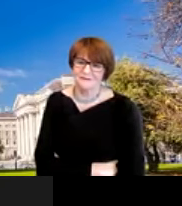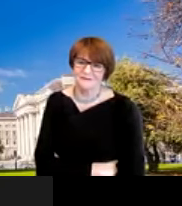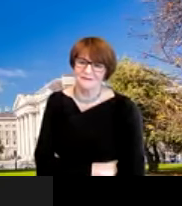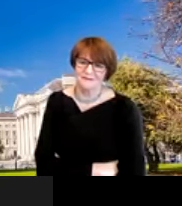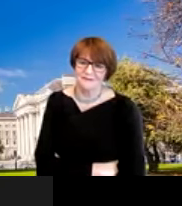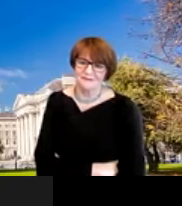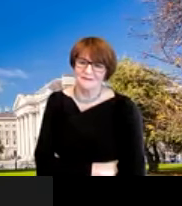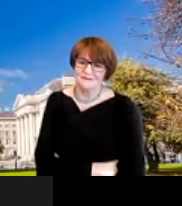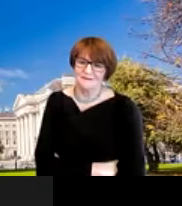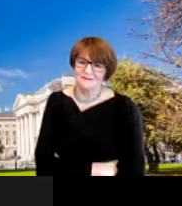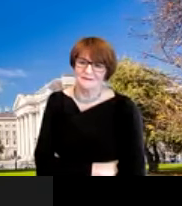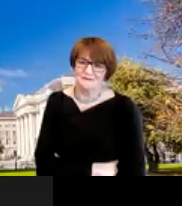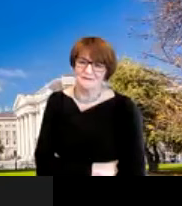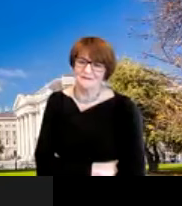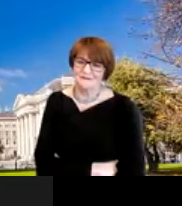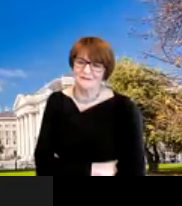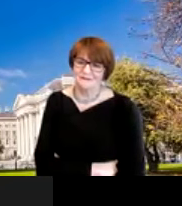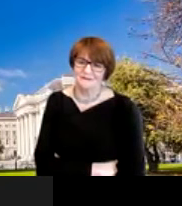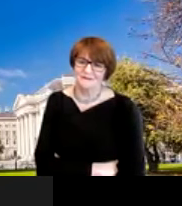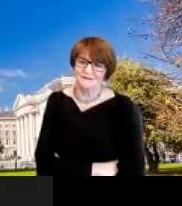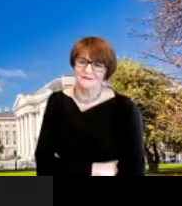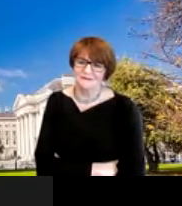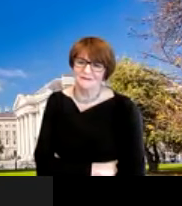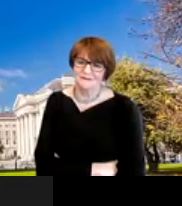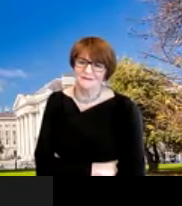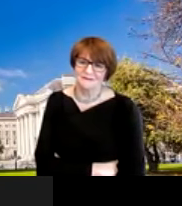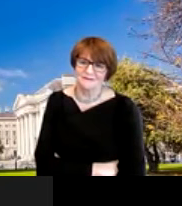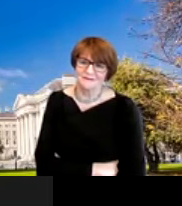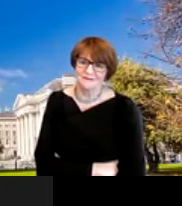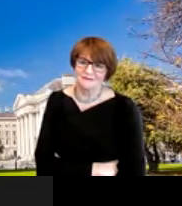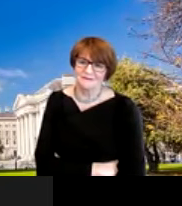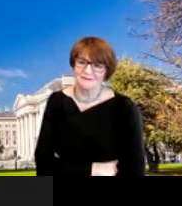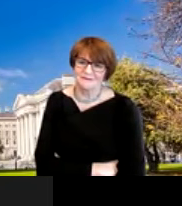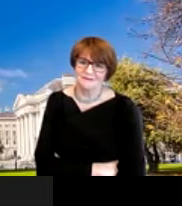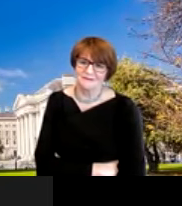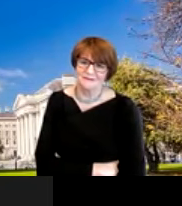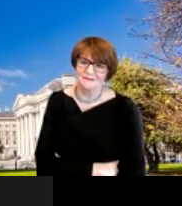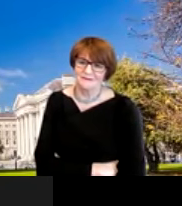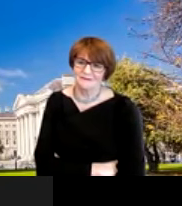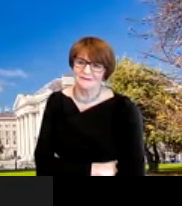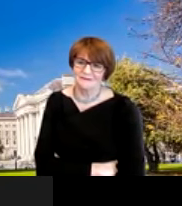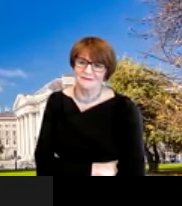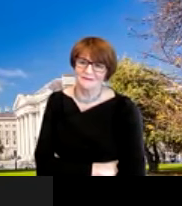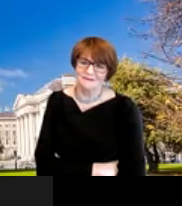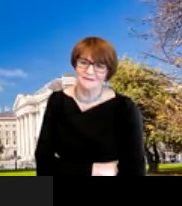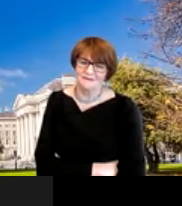of people with intellectual and developmental disabilities who are living independently of the system. So we've had the concern both